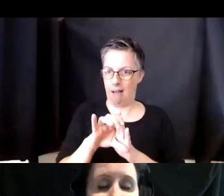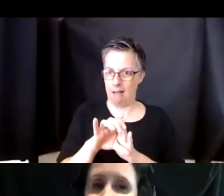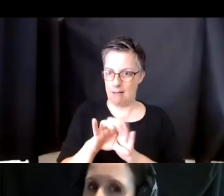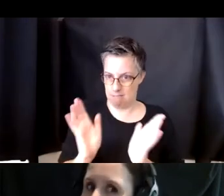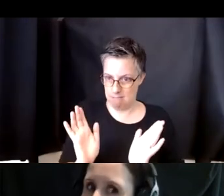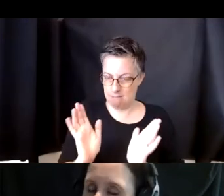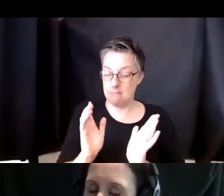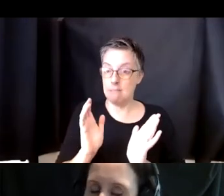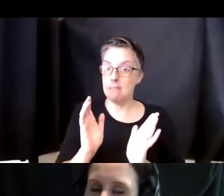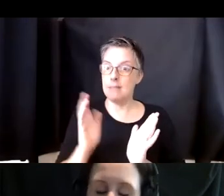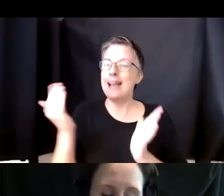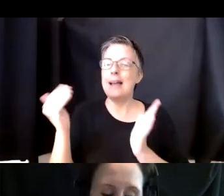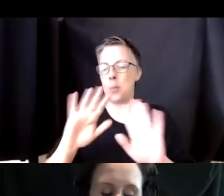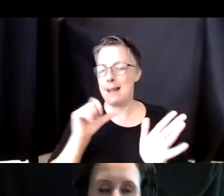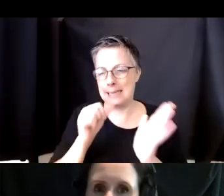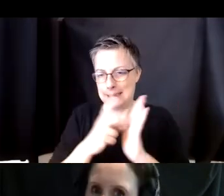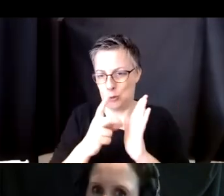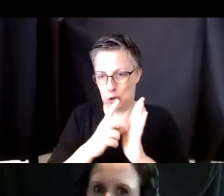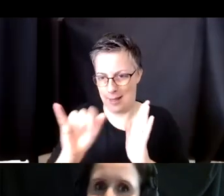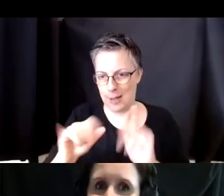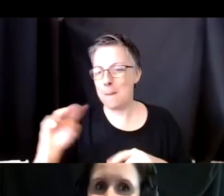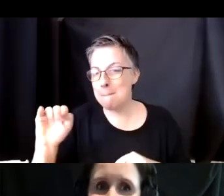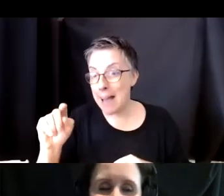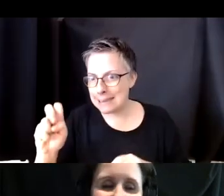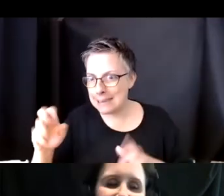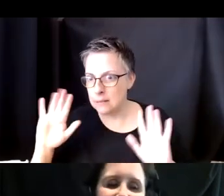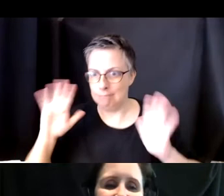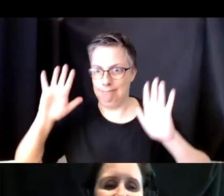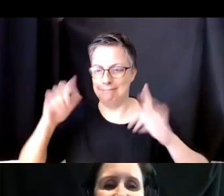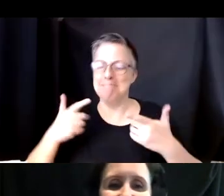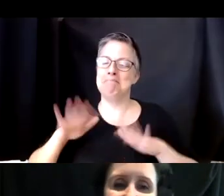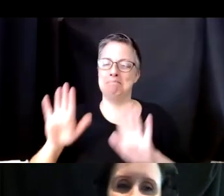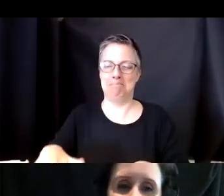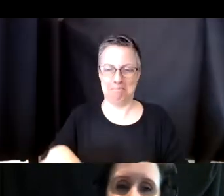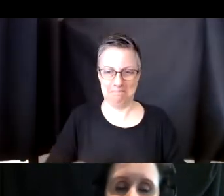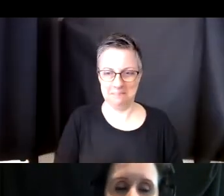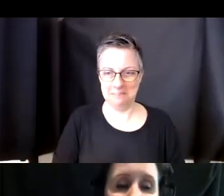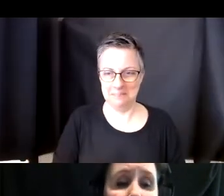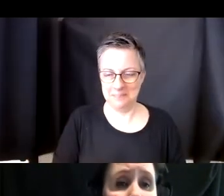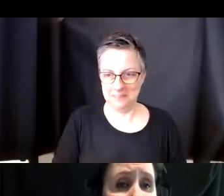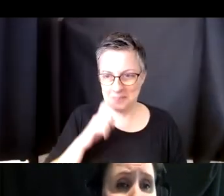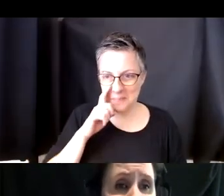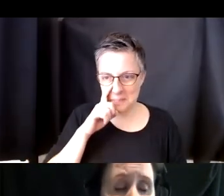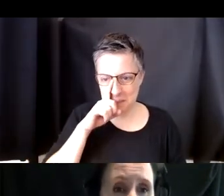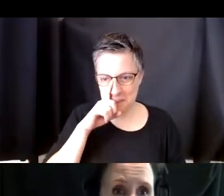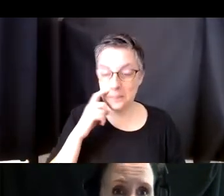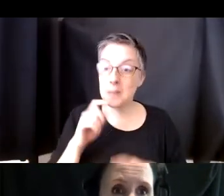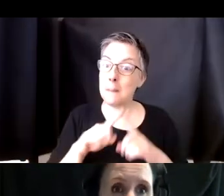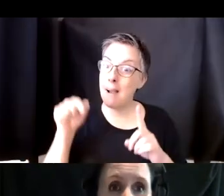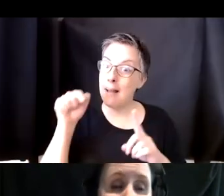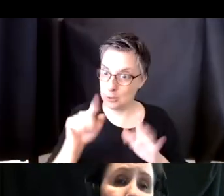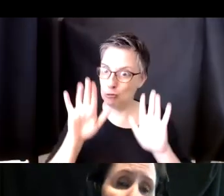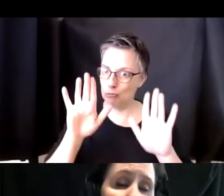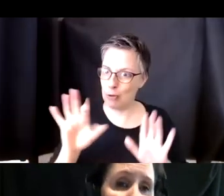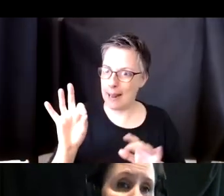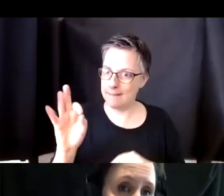Again, we're not going to demonstrate that, so Maxine, you can rest easy. But this is a really great feature